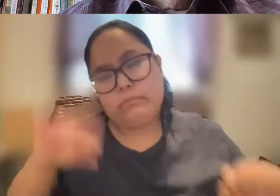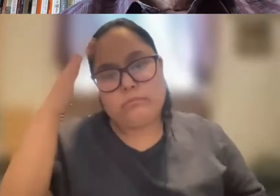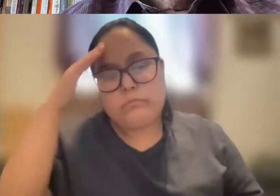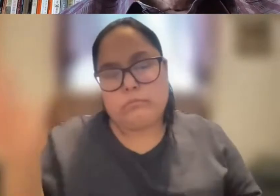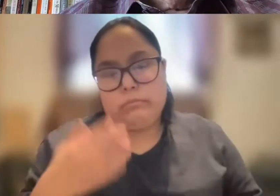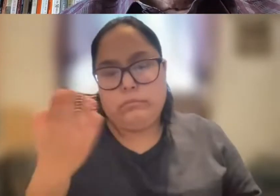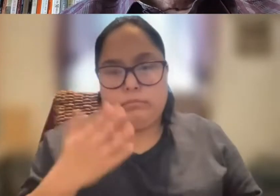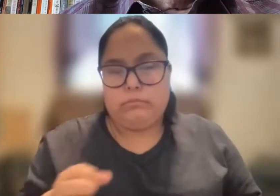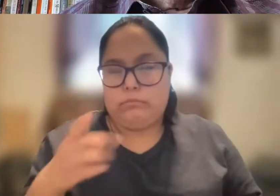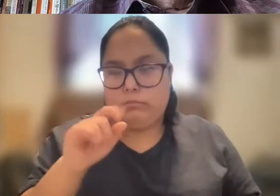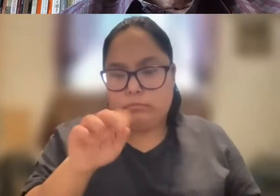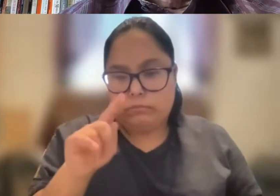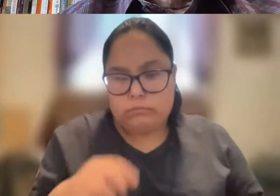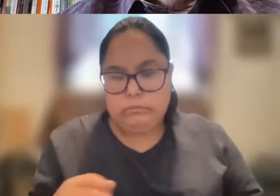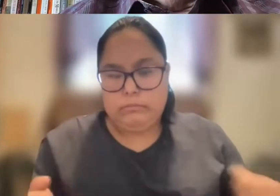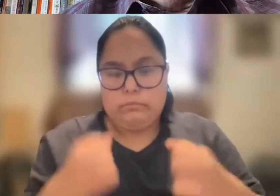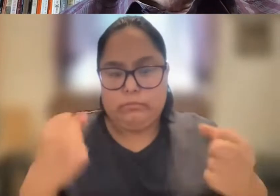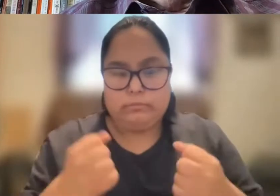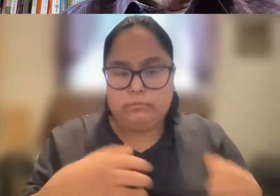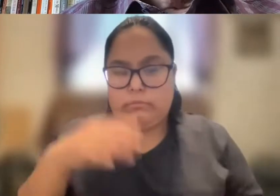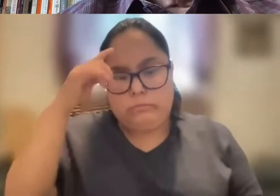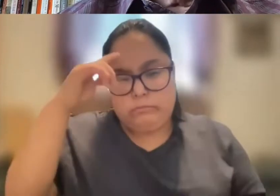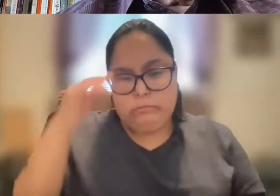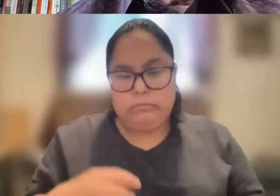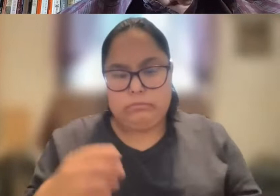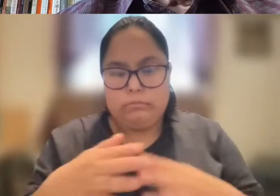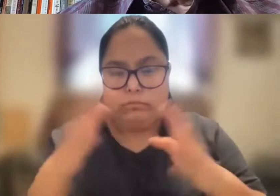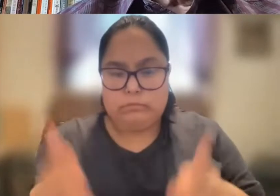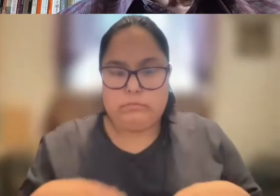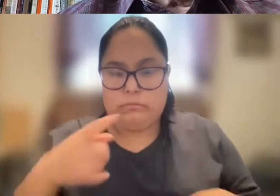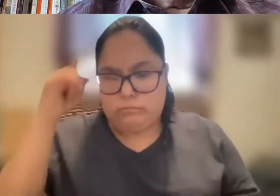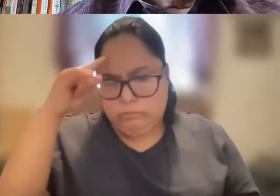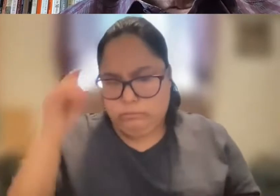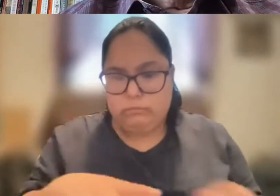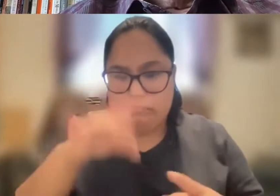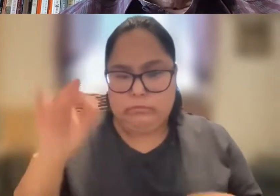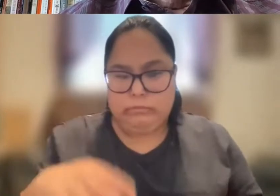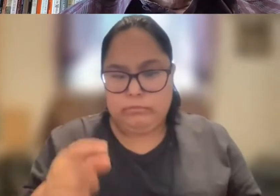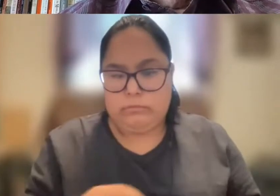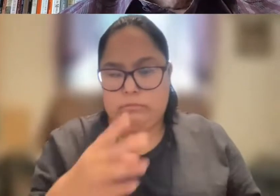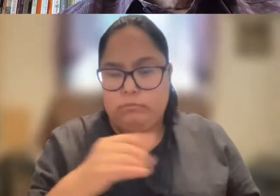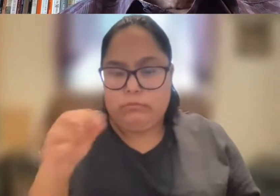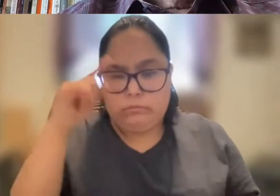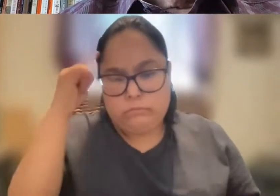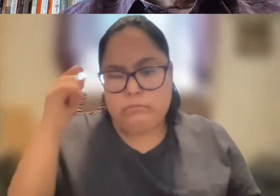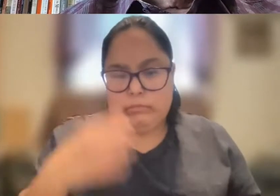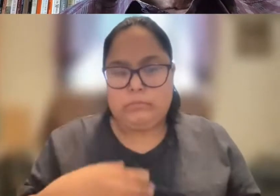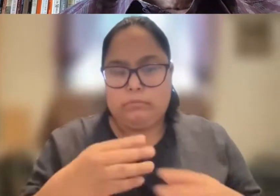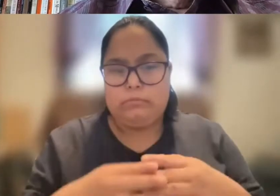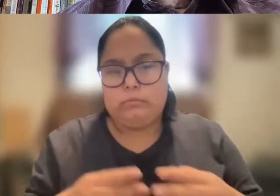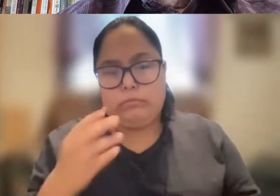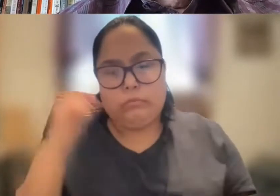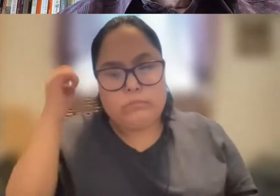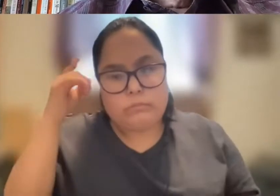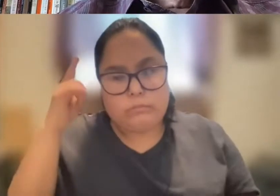Fortunately, there was somebody in the medical unit down there who was forward thinking and understanding.